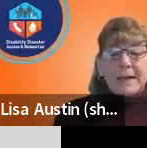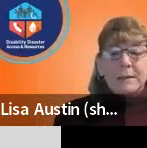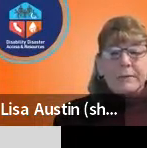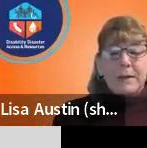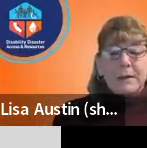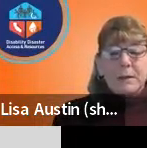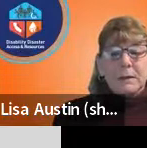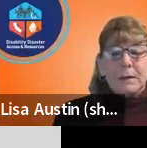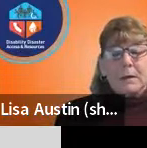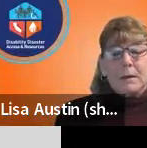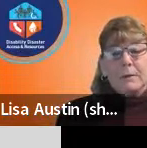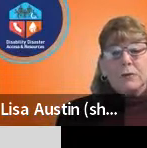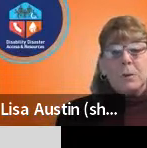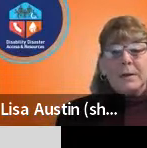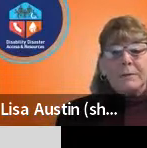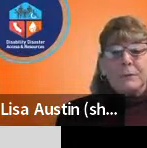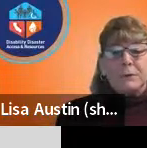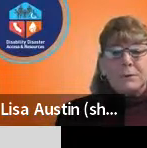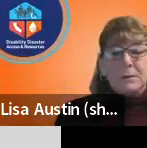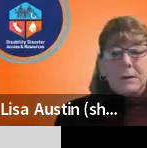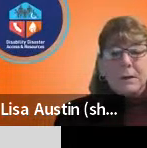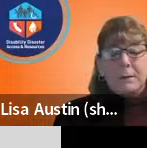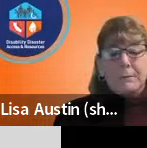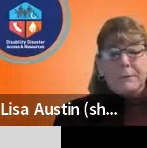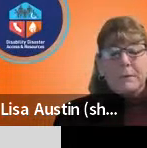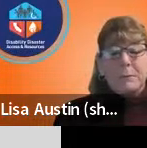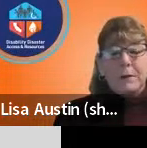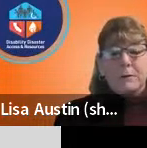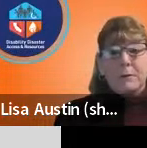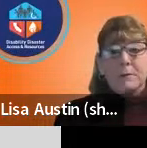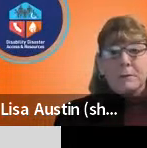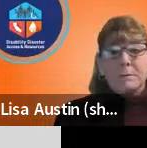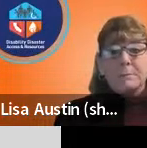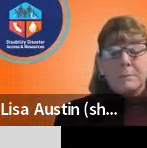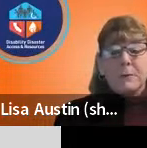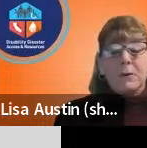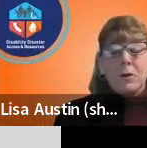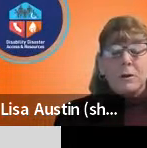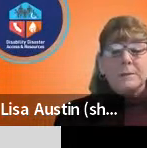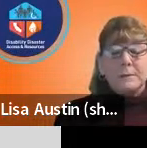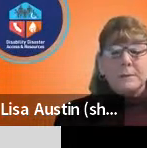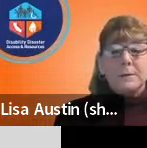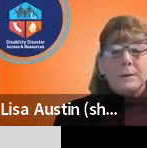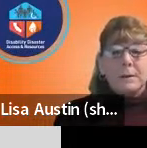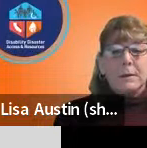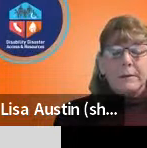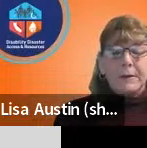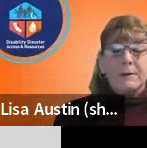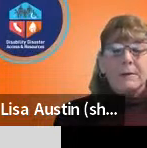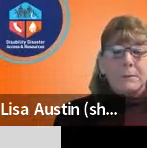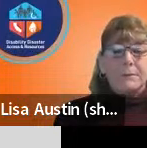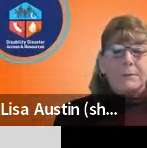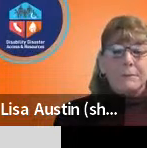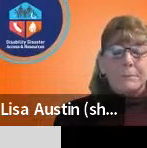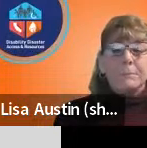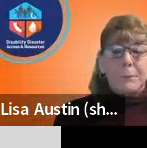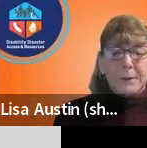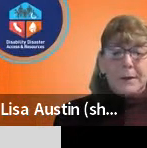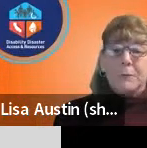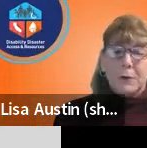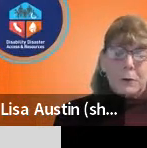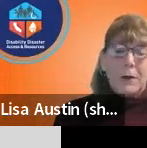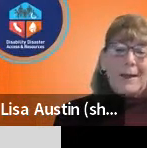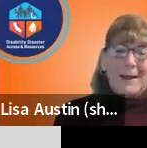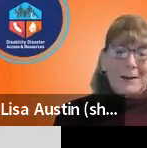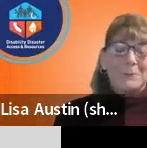we were deactivated the 21st of the month. So that's the longest event that we've